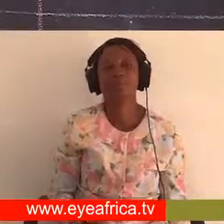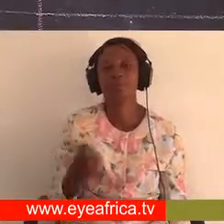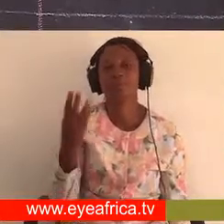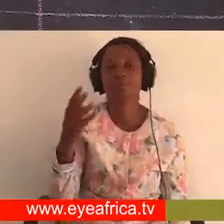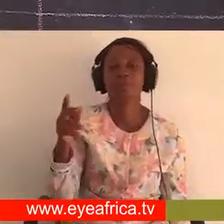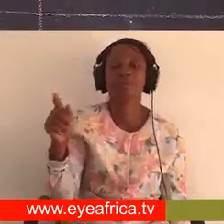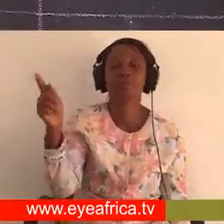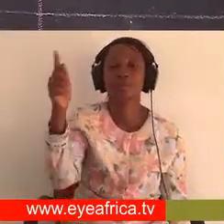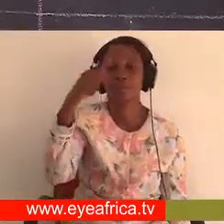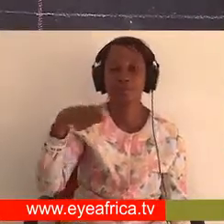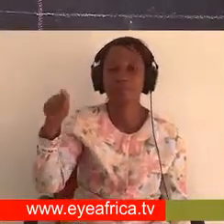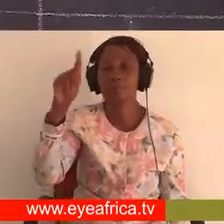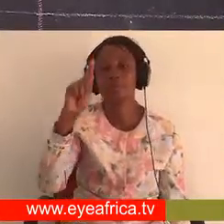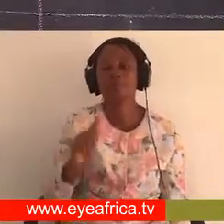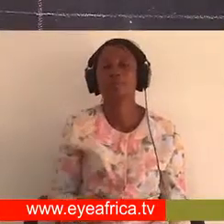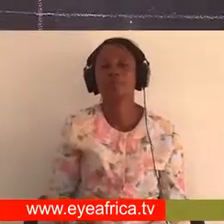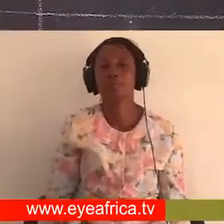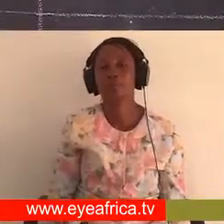The fourth one.